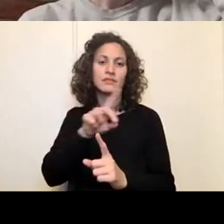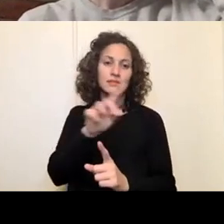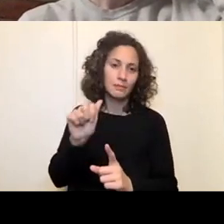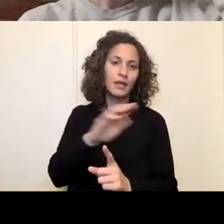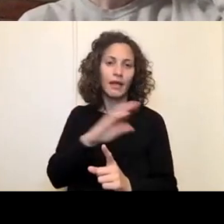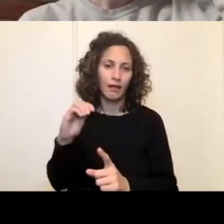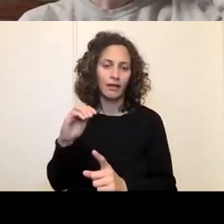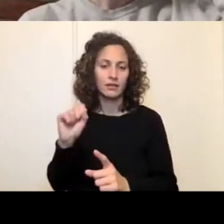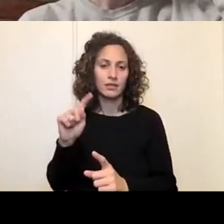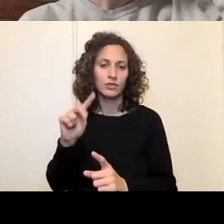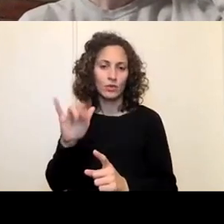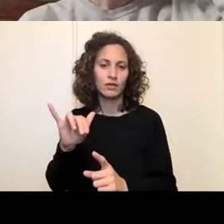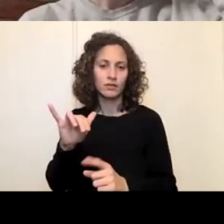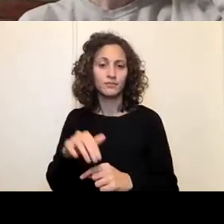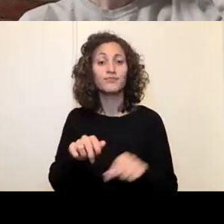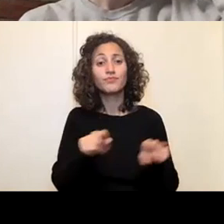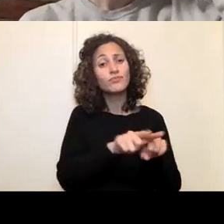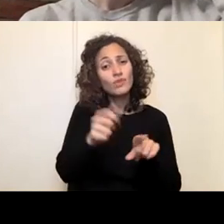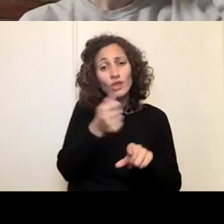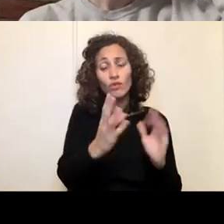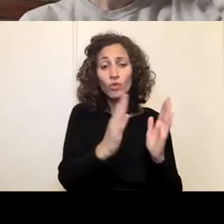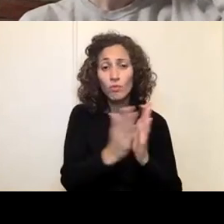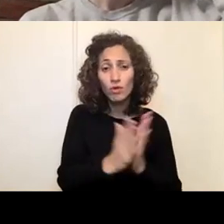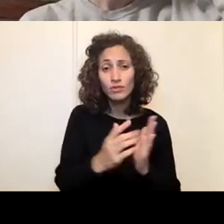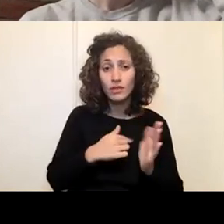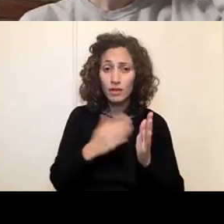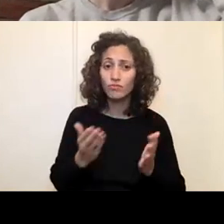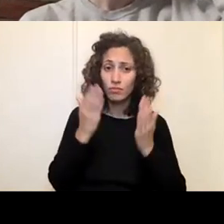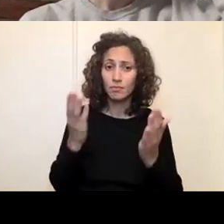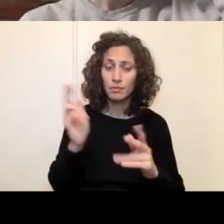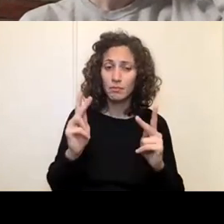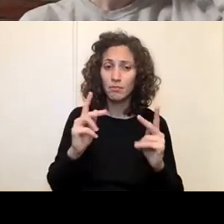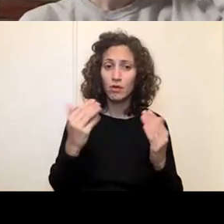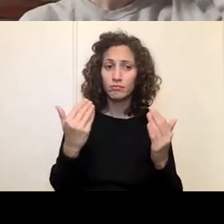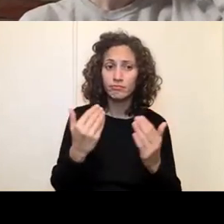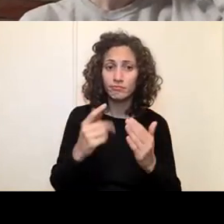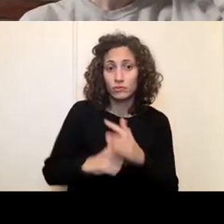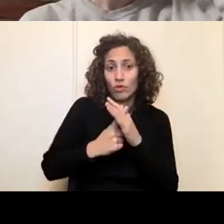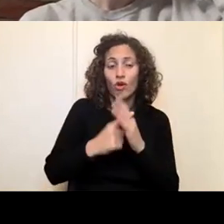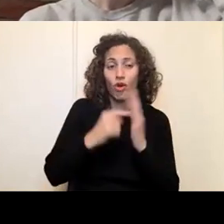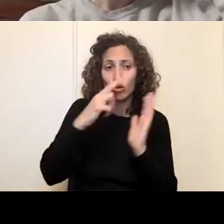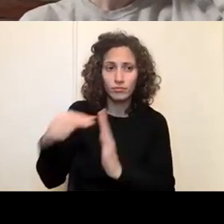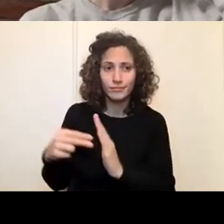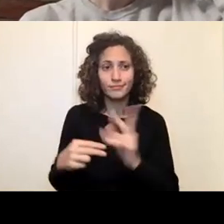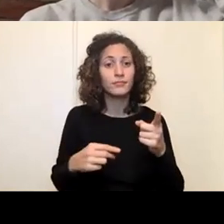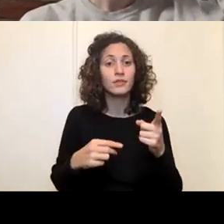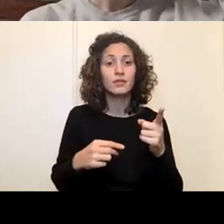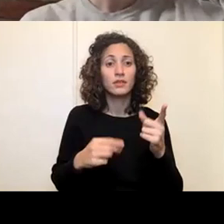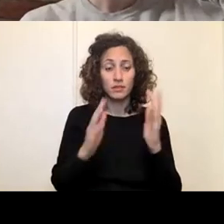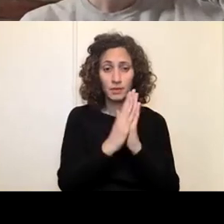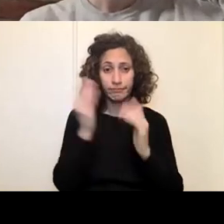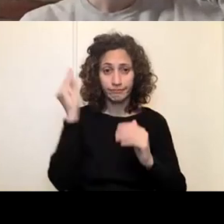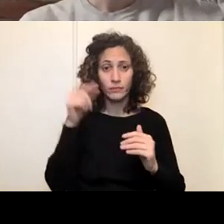And then there are a few books that I recommend people start with. The Quick and Easy Guide to Sex